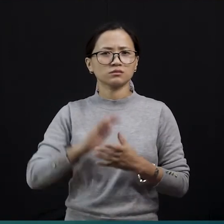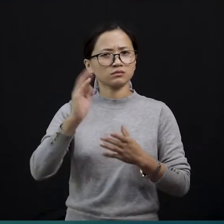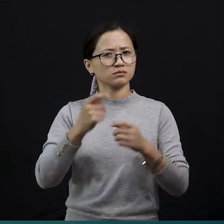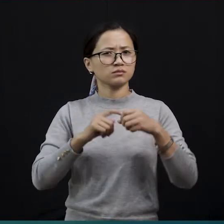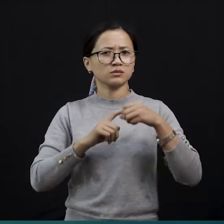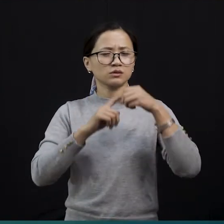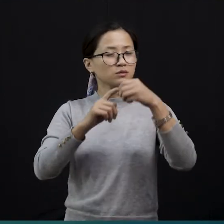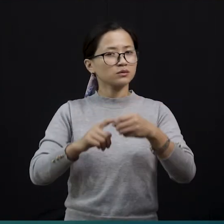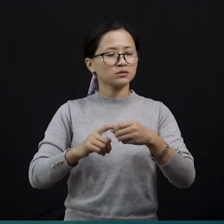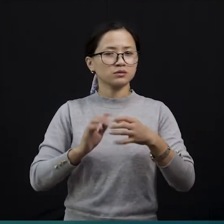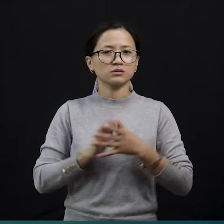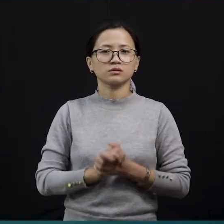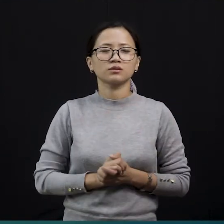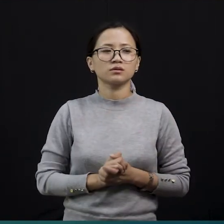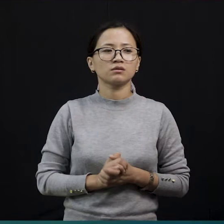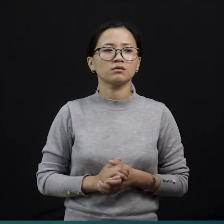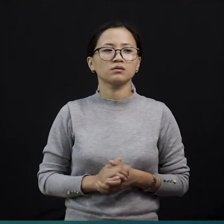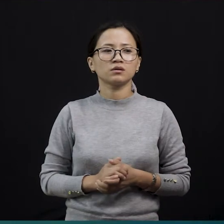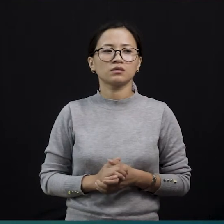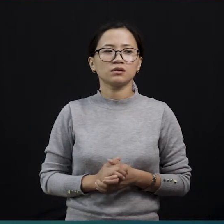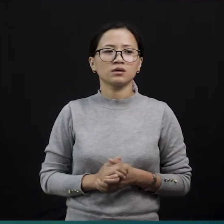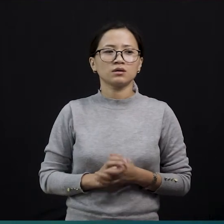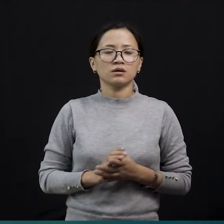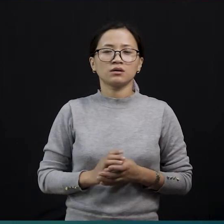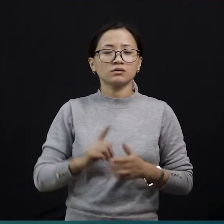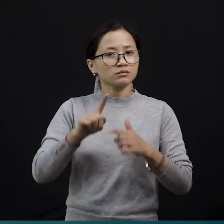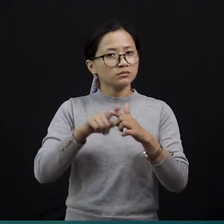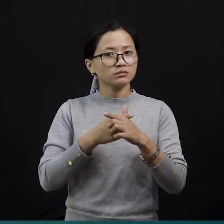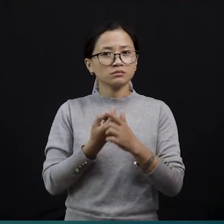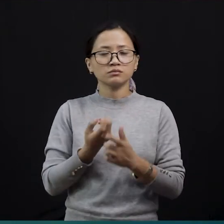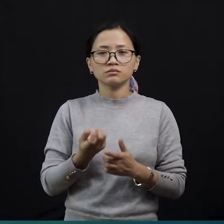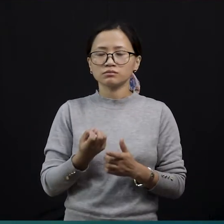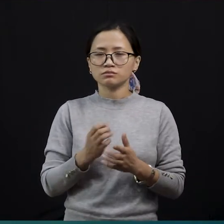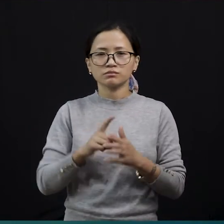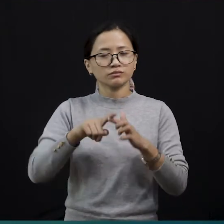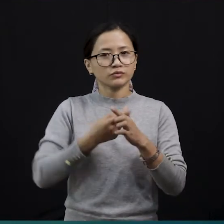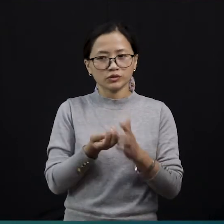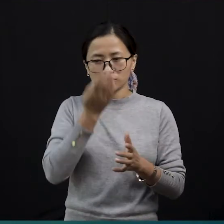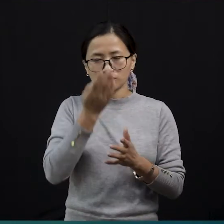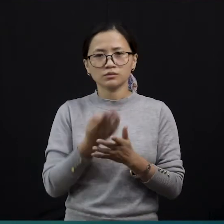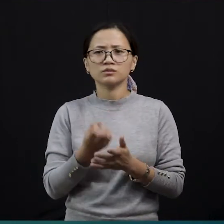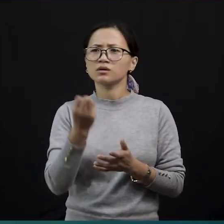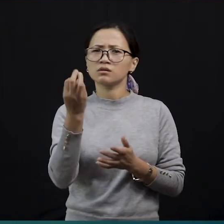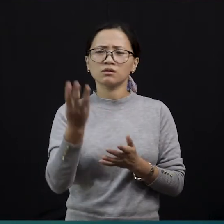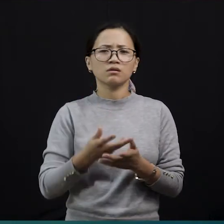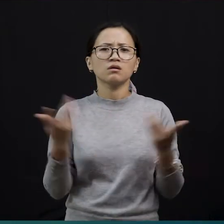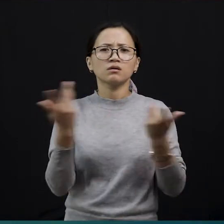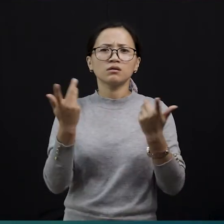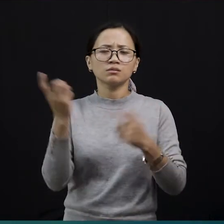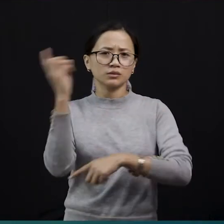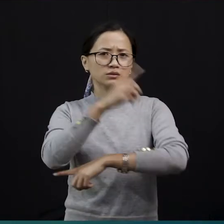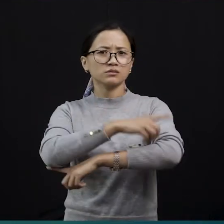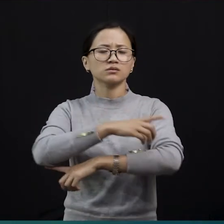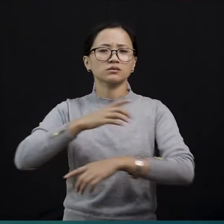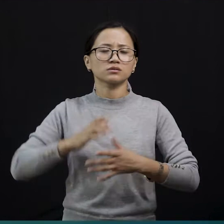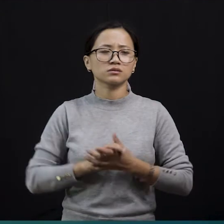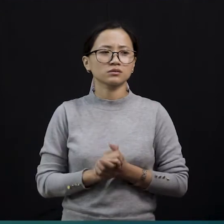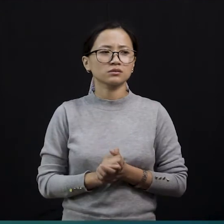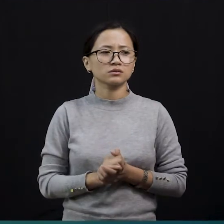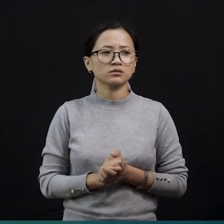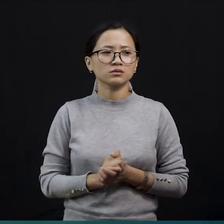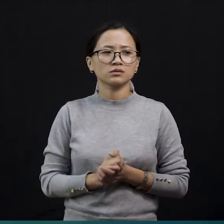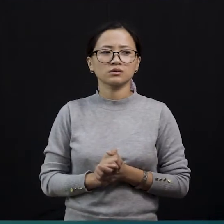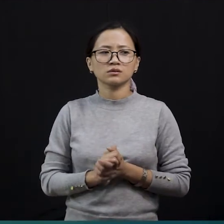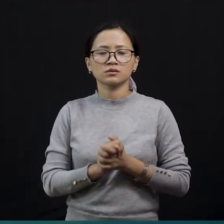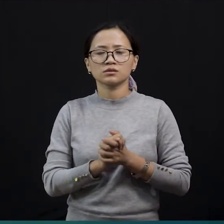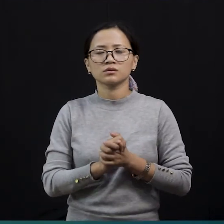questions here. As you can see, how many days has January? So the first count that begin is